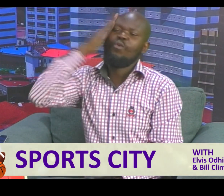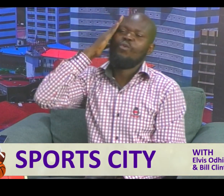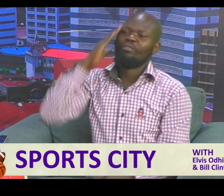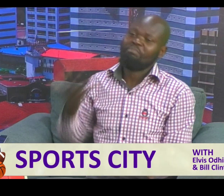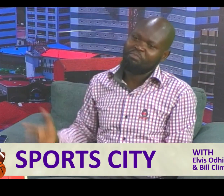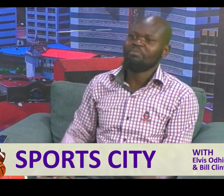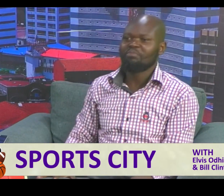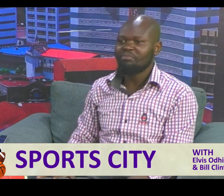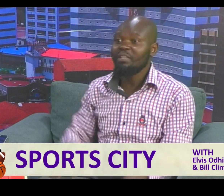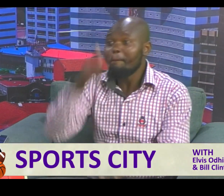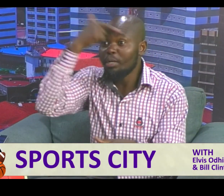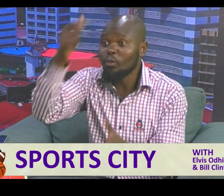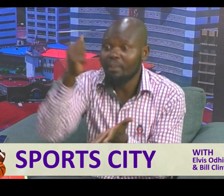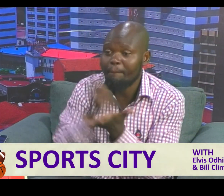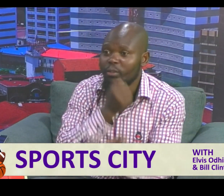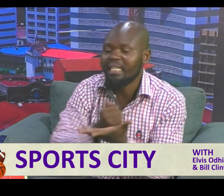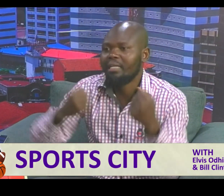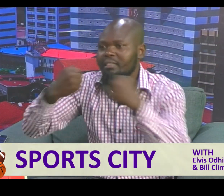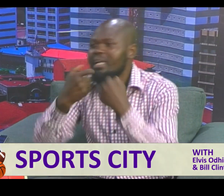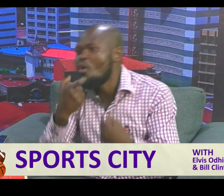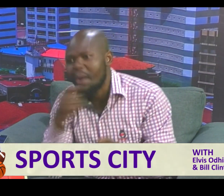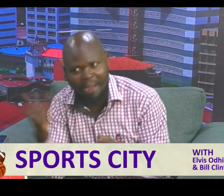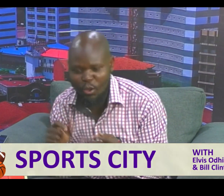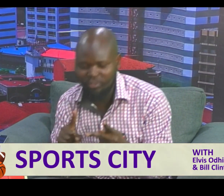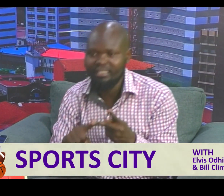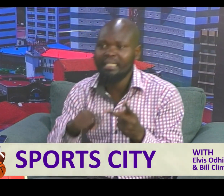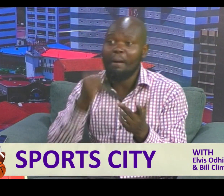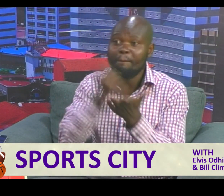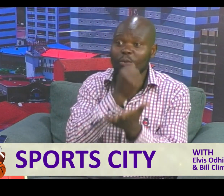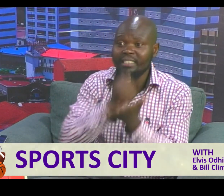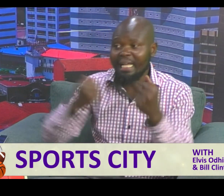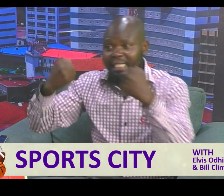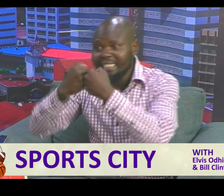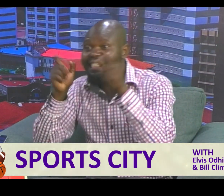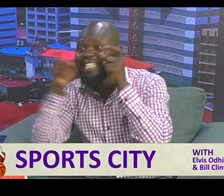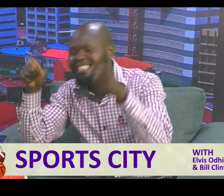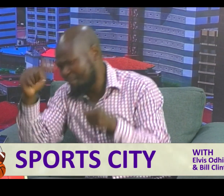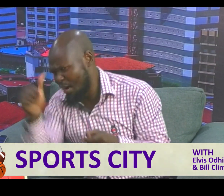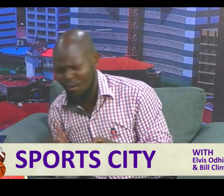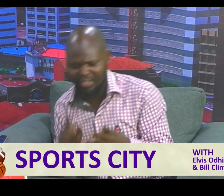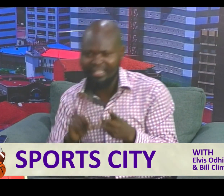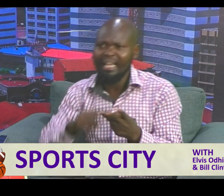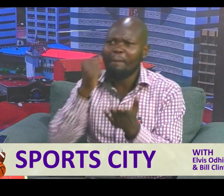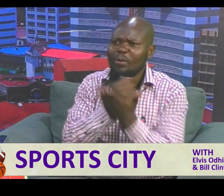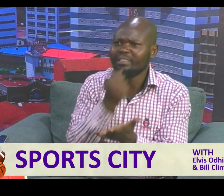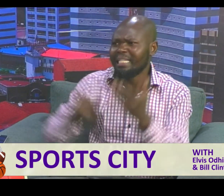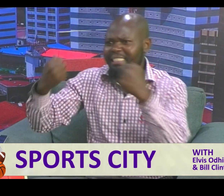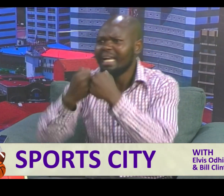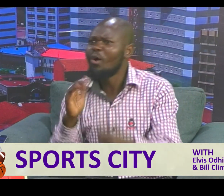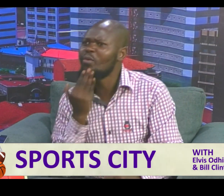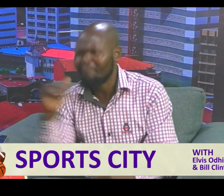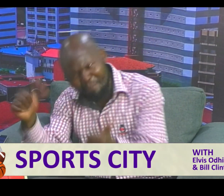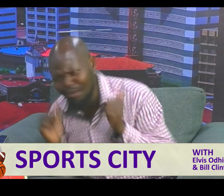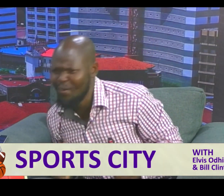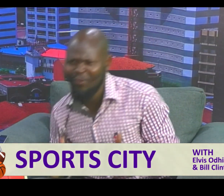going. I know they will fail. Just give them time. Right. Posta Rangers, because they've not played with Gor Mahia, yes, they've not played with Tusker,